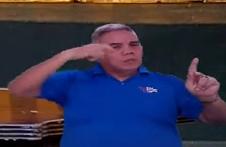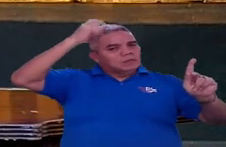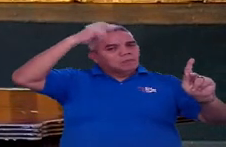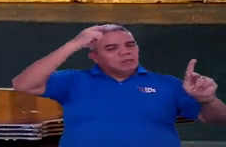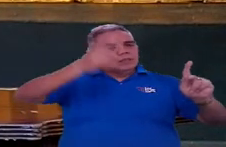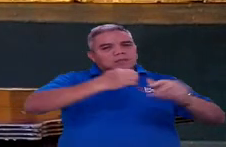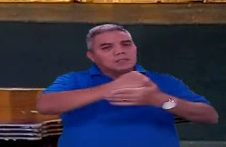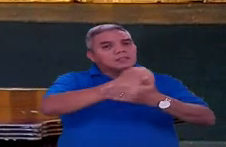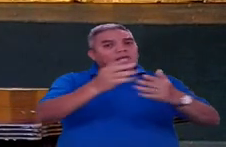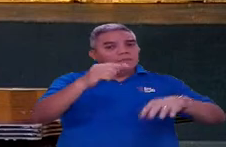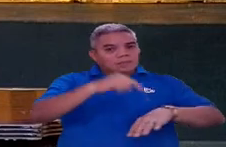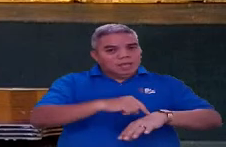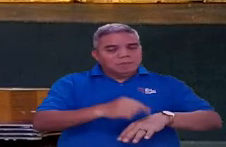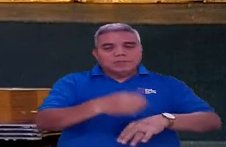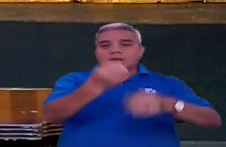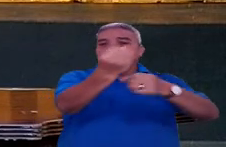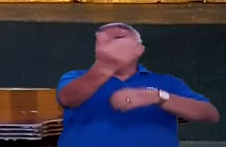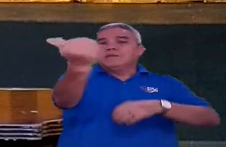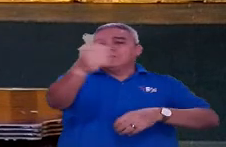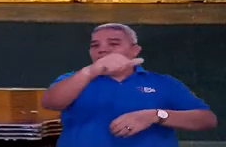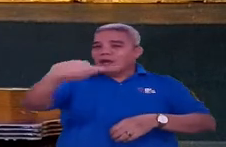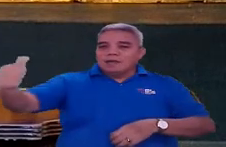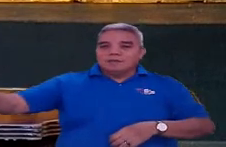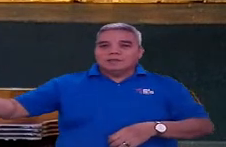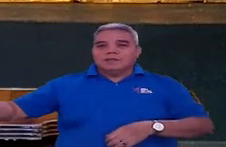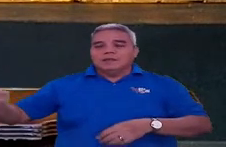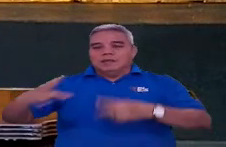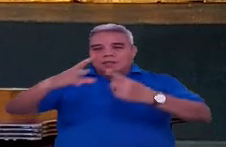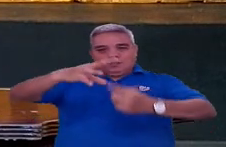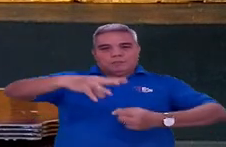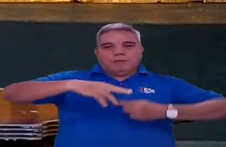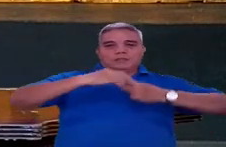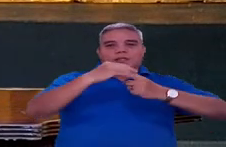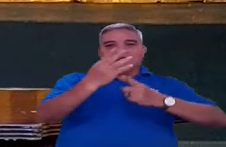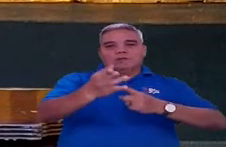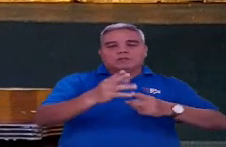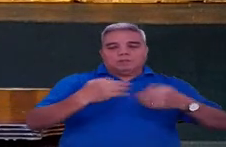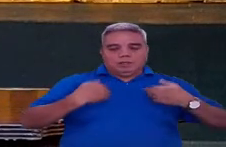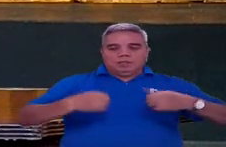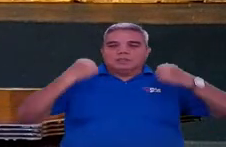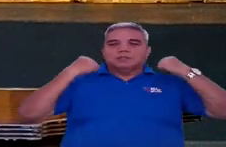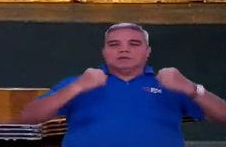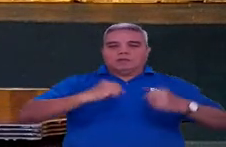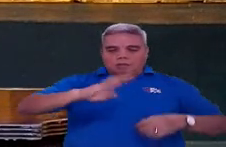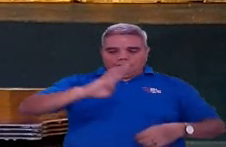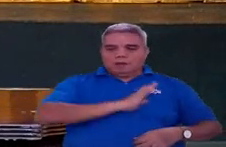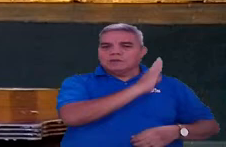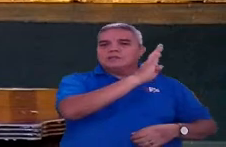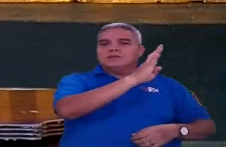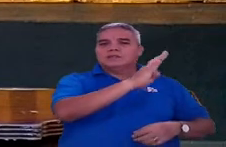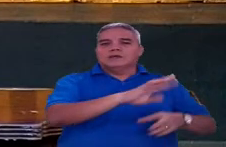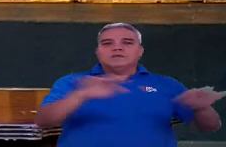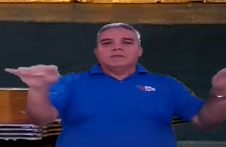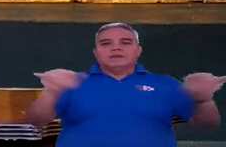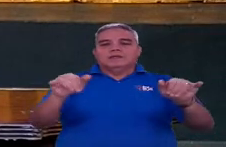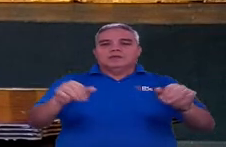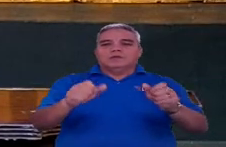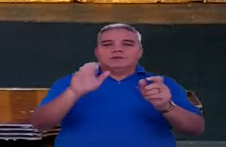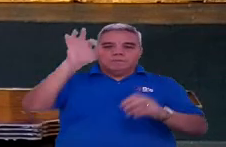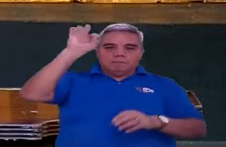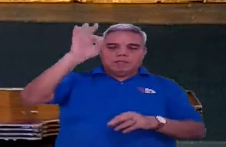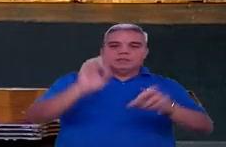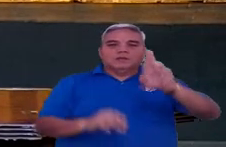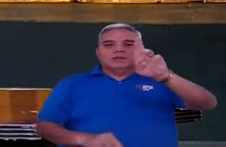than the Americans sometimes in many areas. Especially if we are only be strong and courageous, like what Pastor